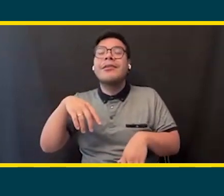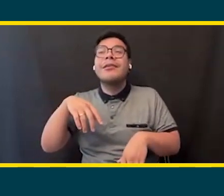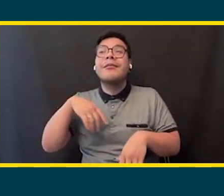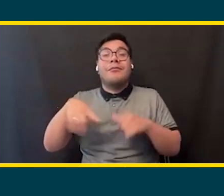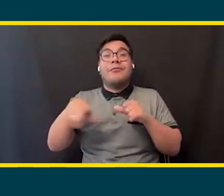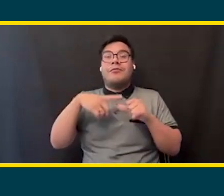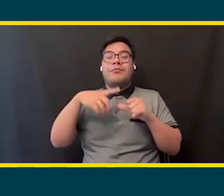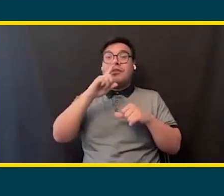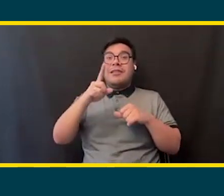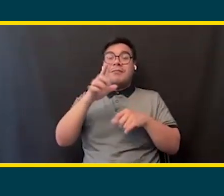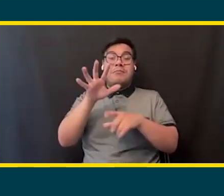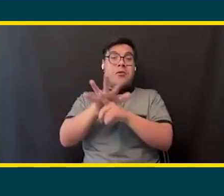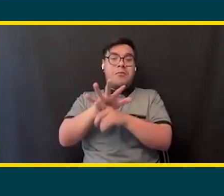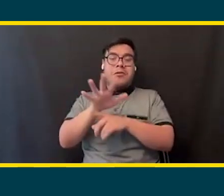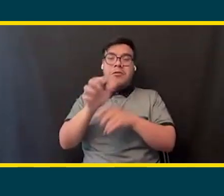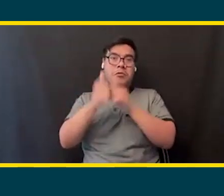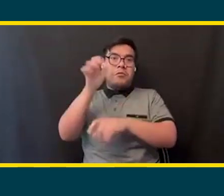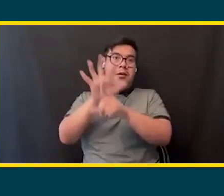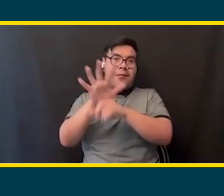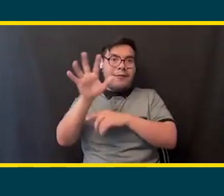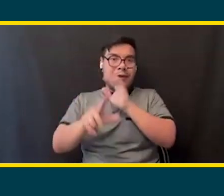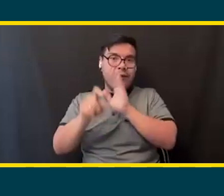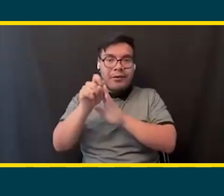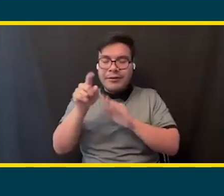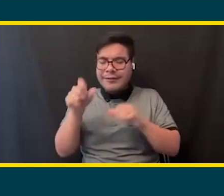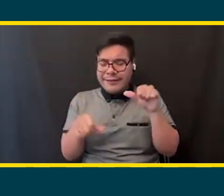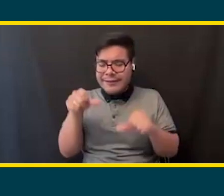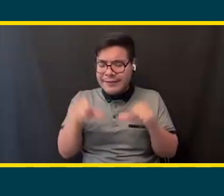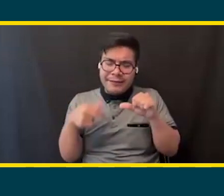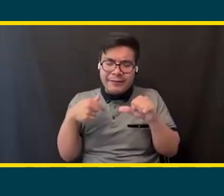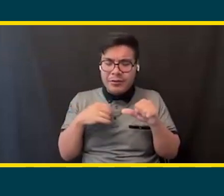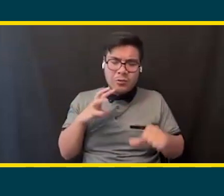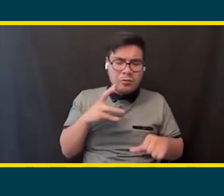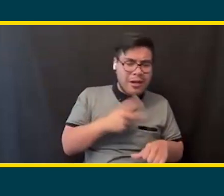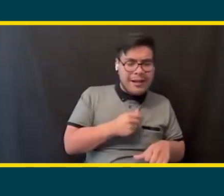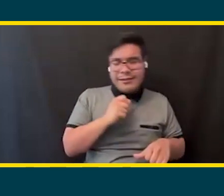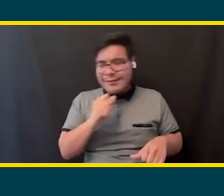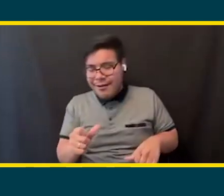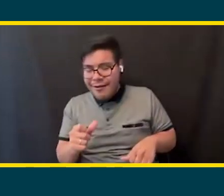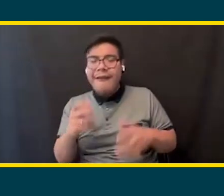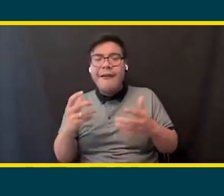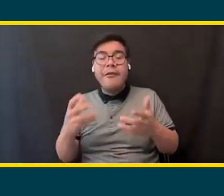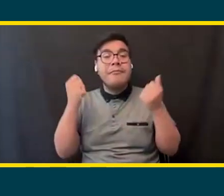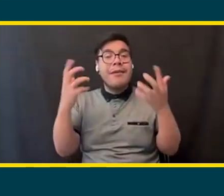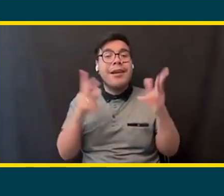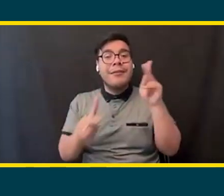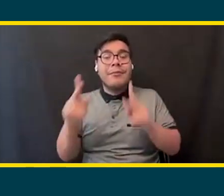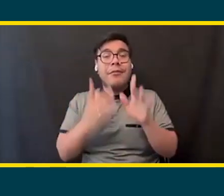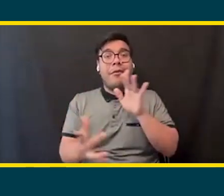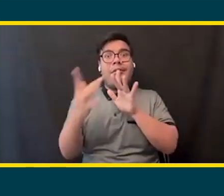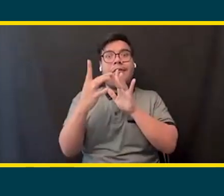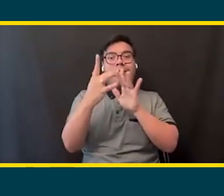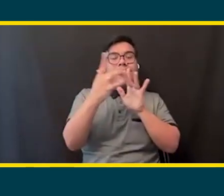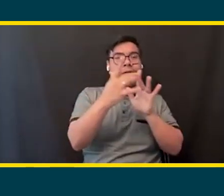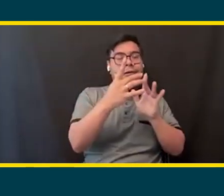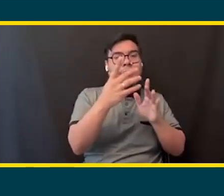I talk about being uncertain if I was trans or not. And so many people have reached out and said, thank you for letting me have